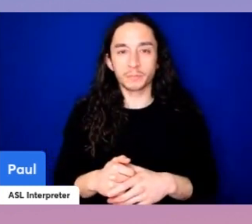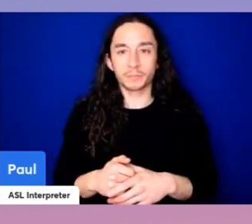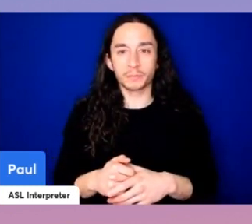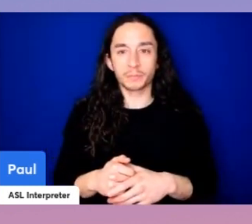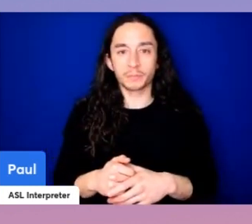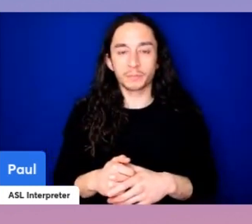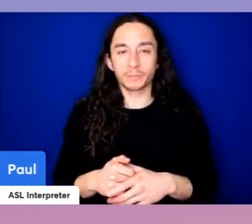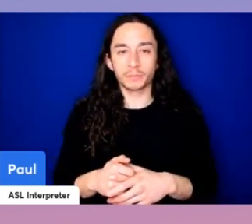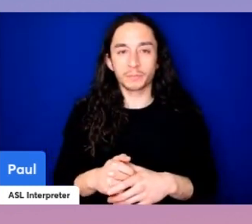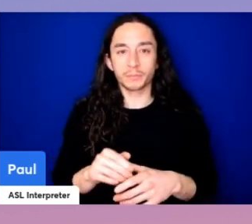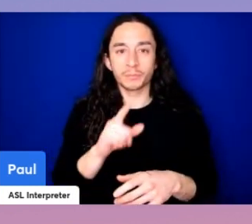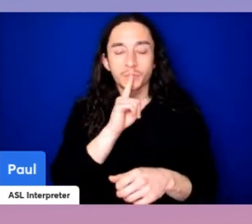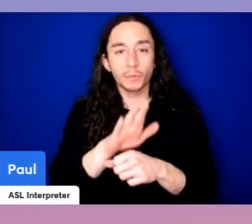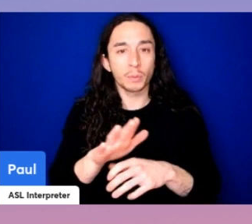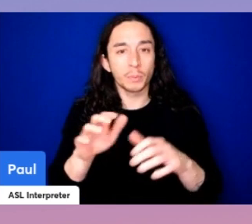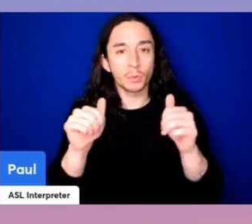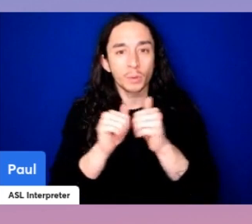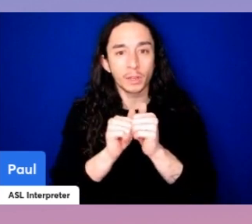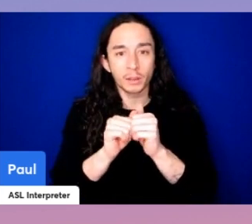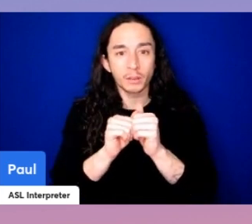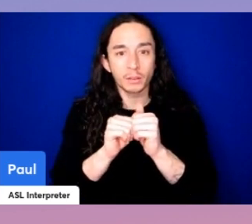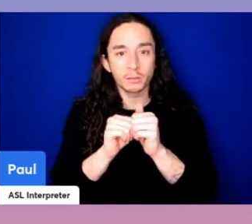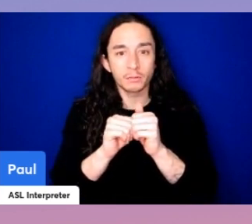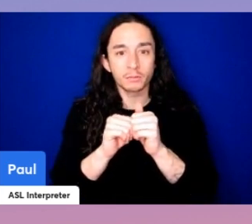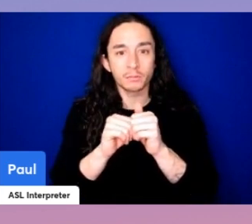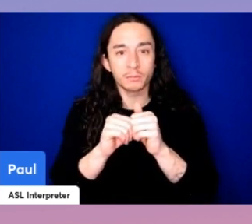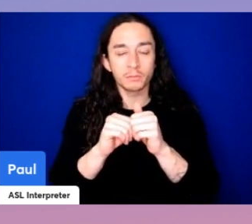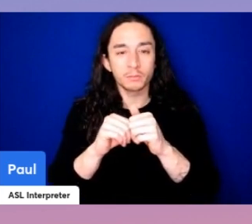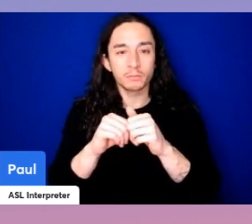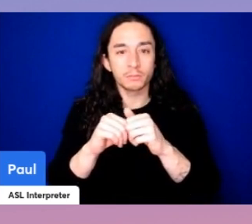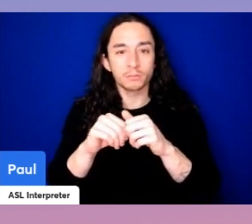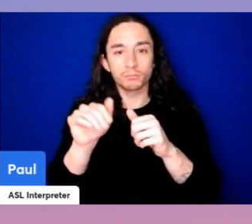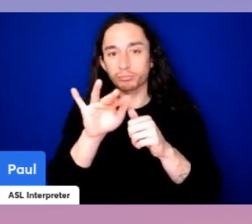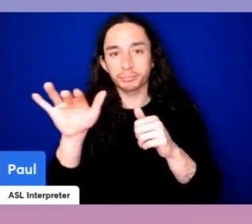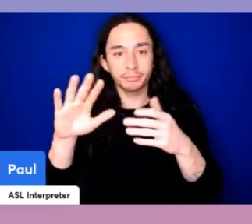HCP. Yeah, we look in.